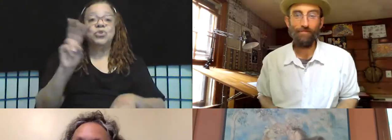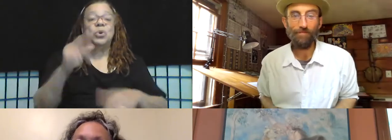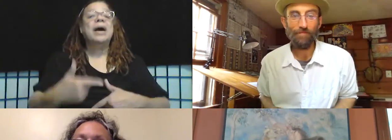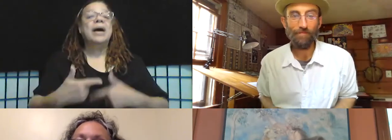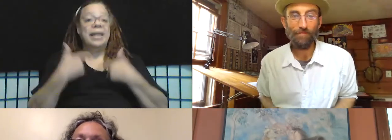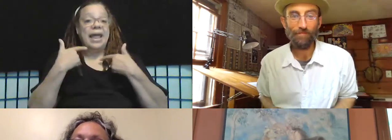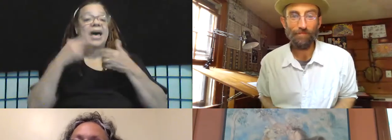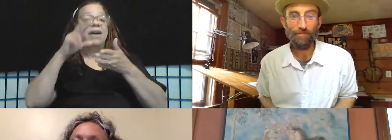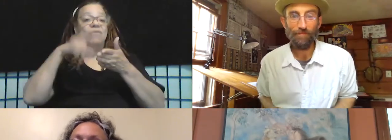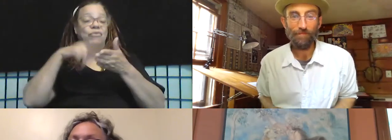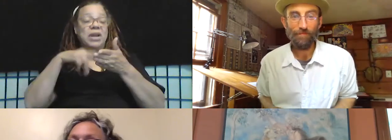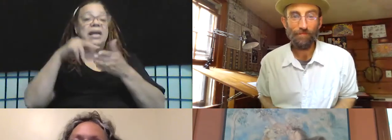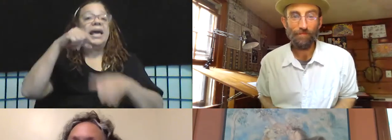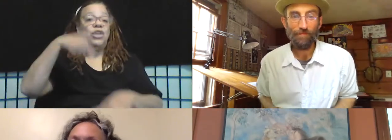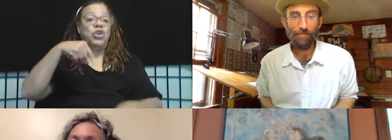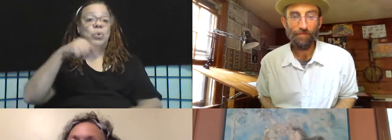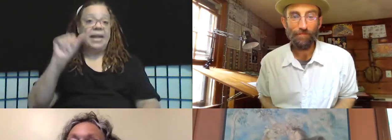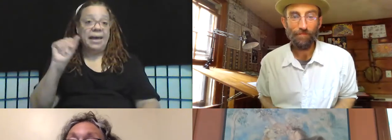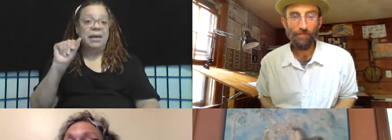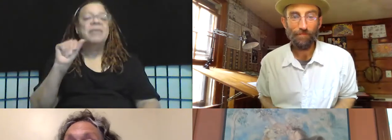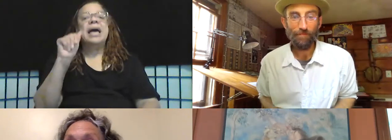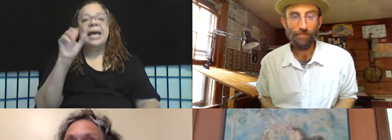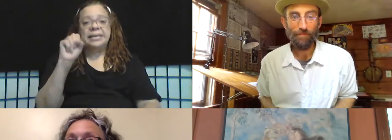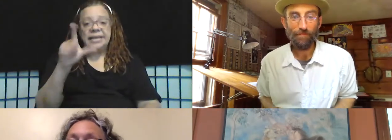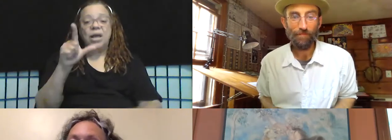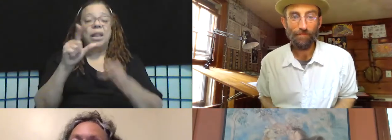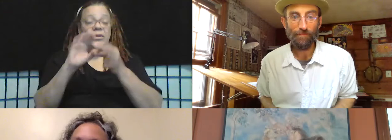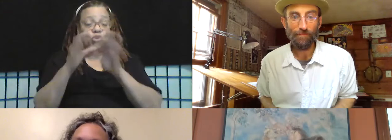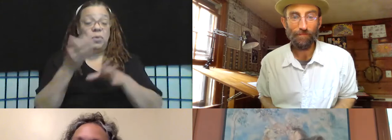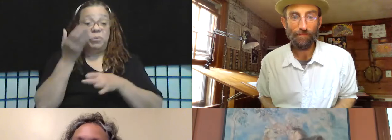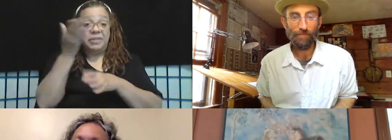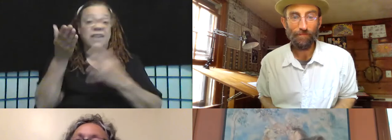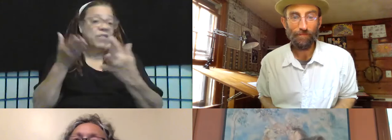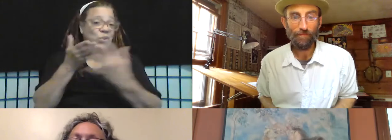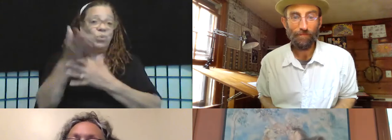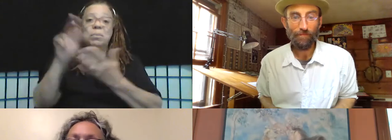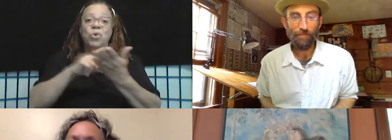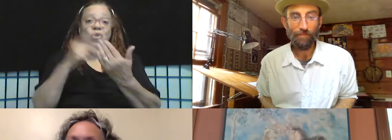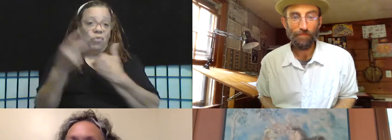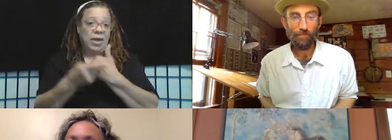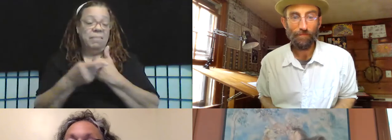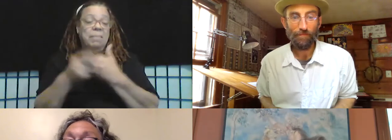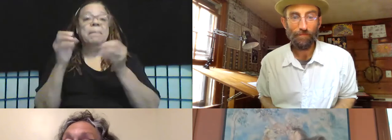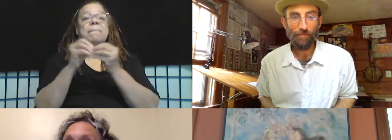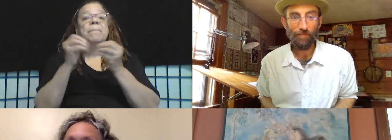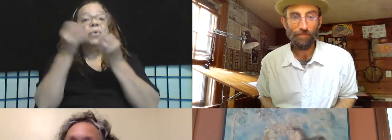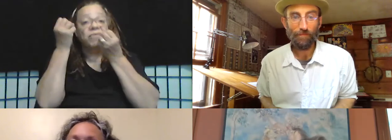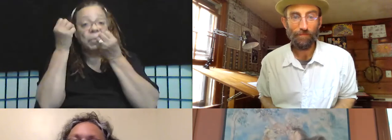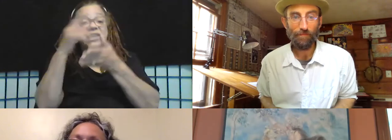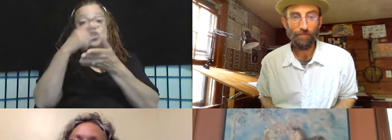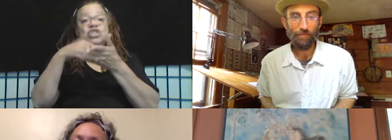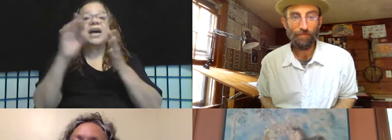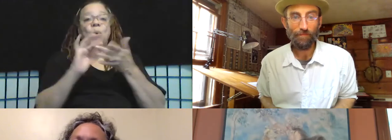will be an ASL interpreter throughout the program to sign both his talk and your questions. For more information, check out our